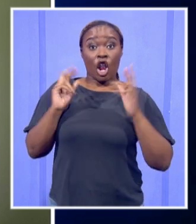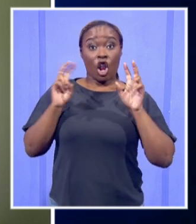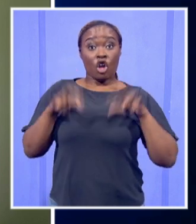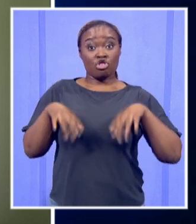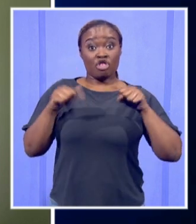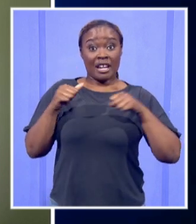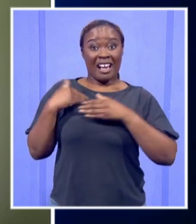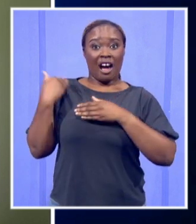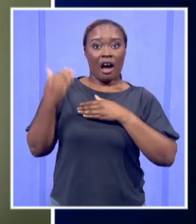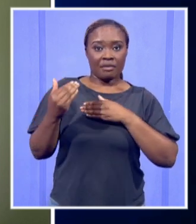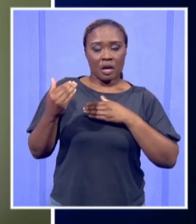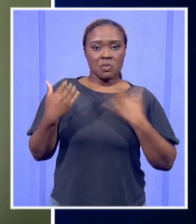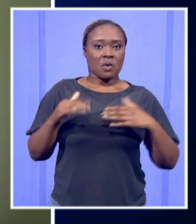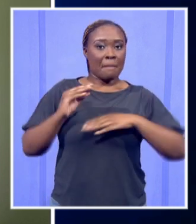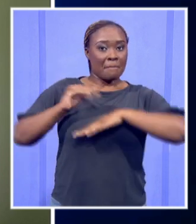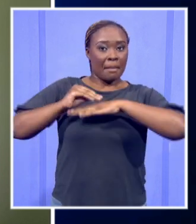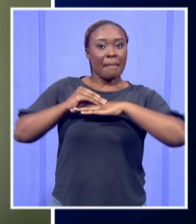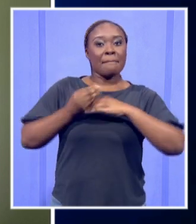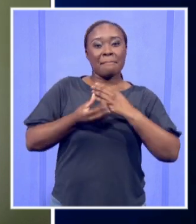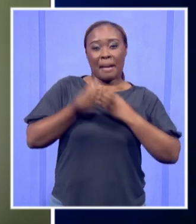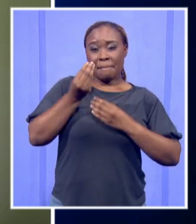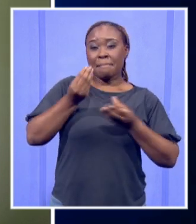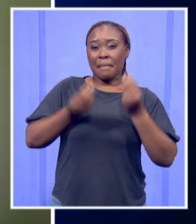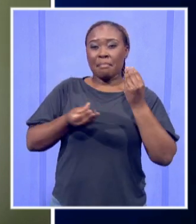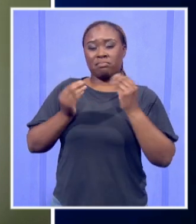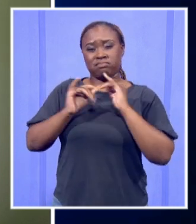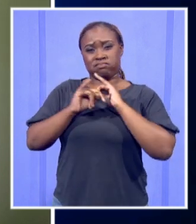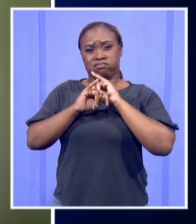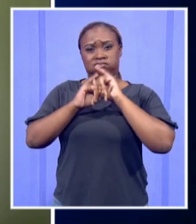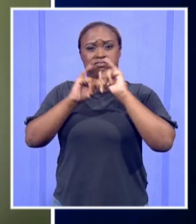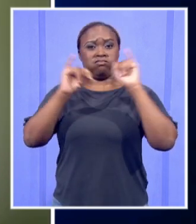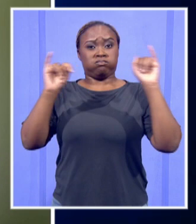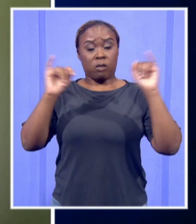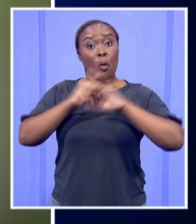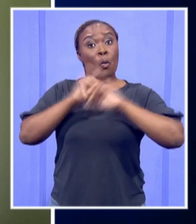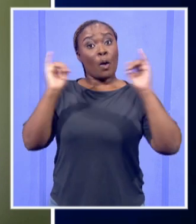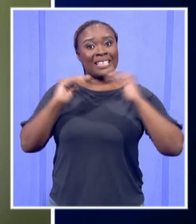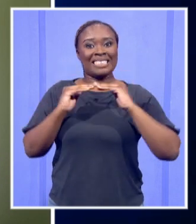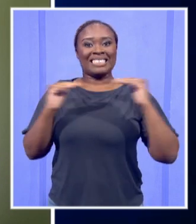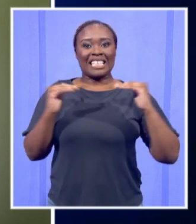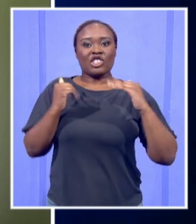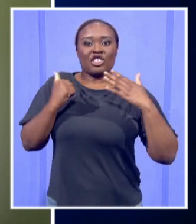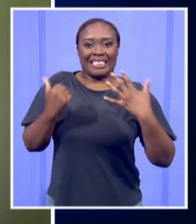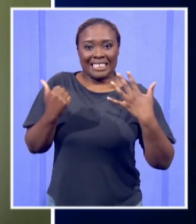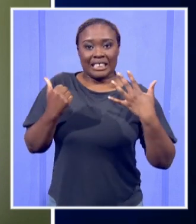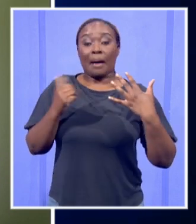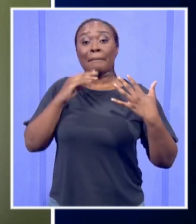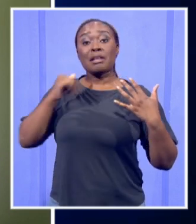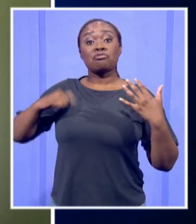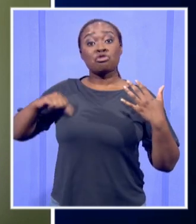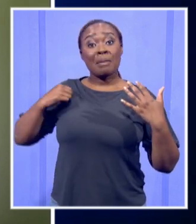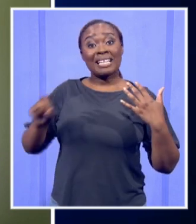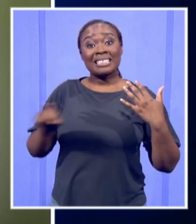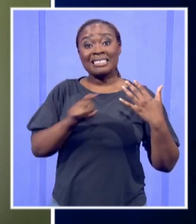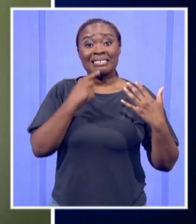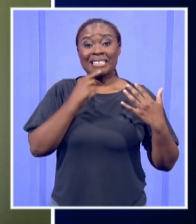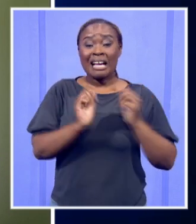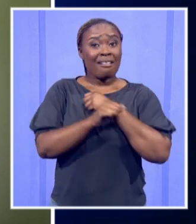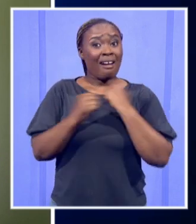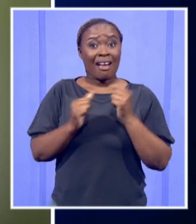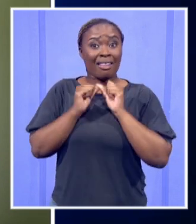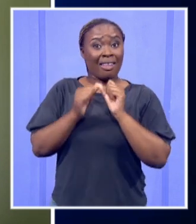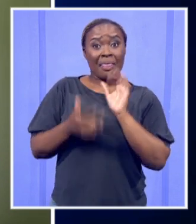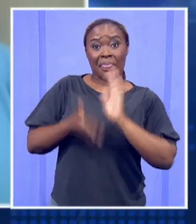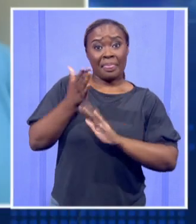rises exponentially when you reach the higher levels of load shedding, and municipalities said they just can't cope with it.